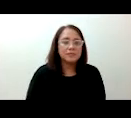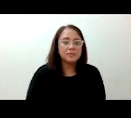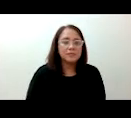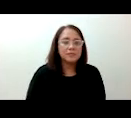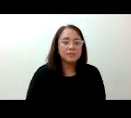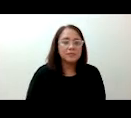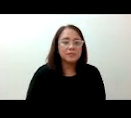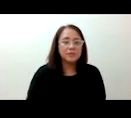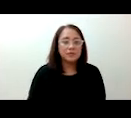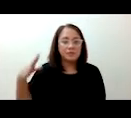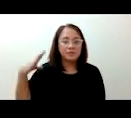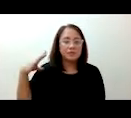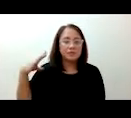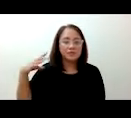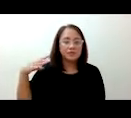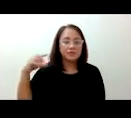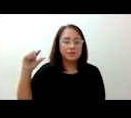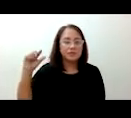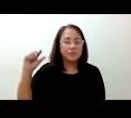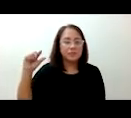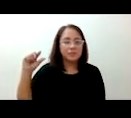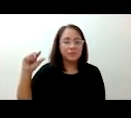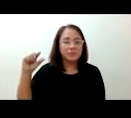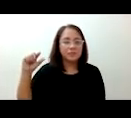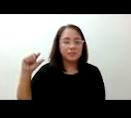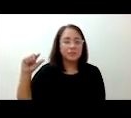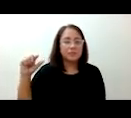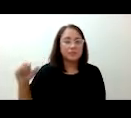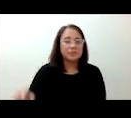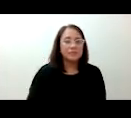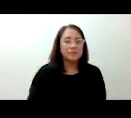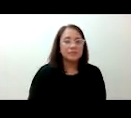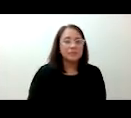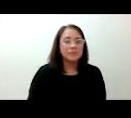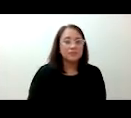minute. Yeah.